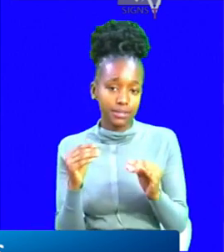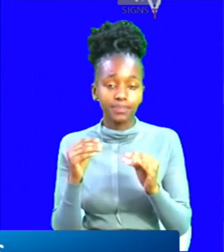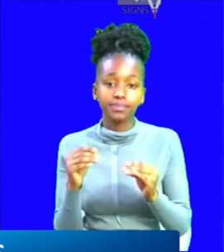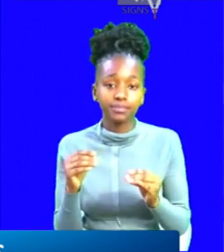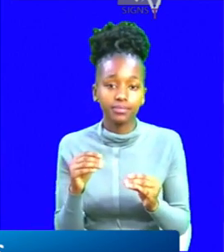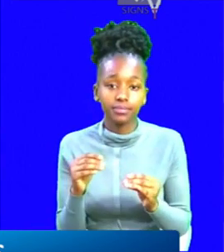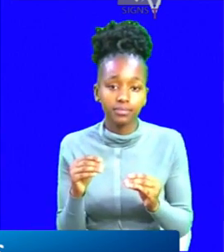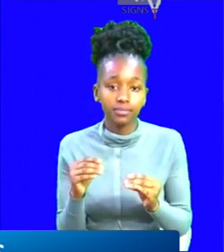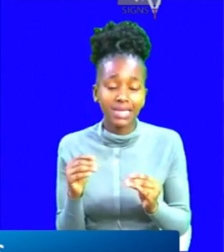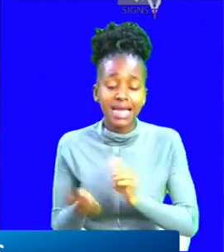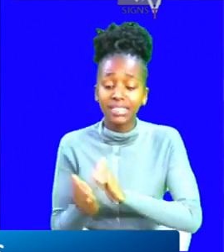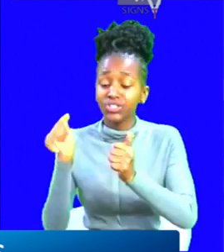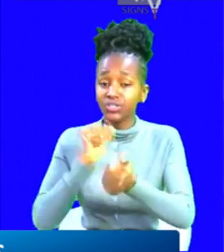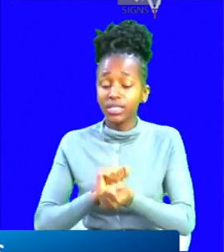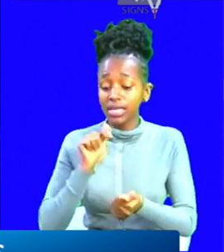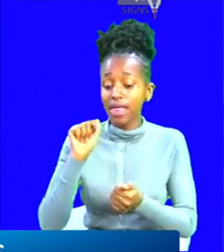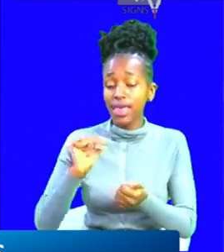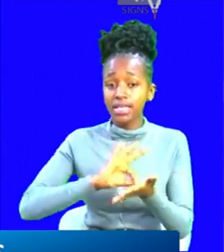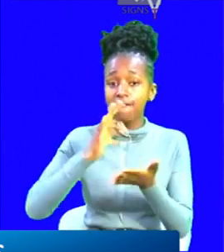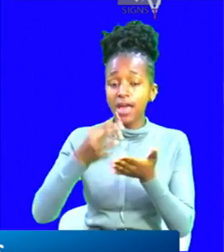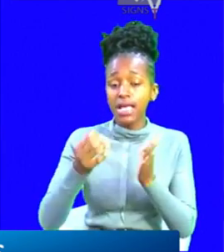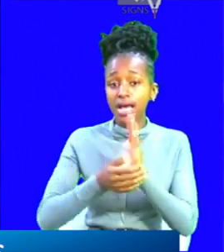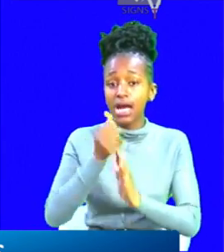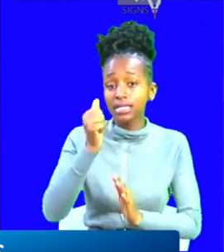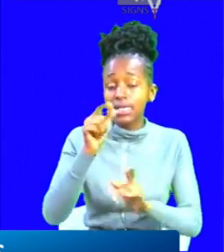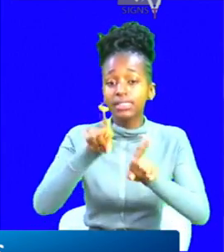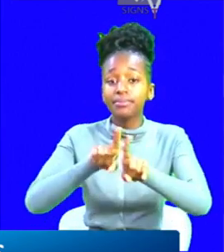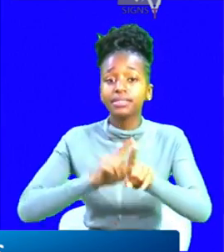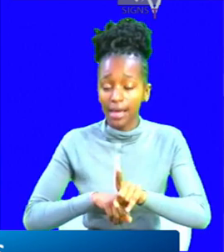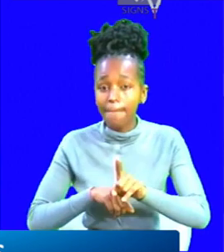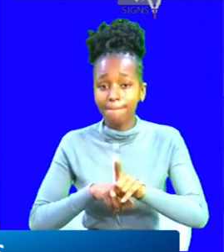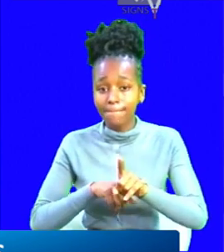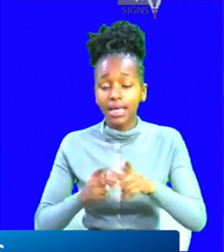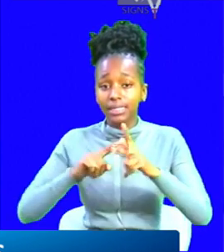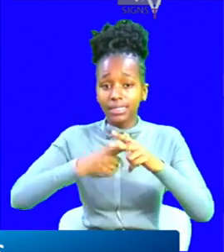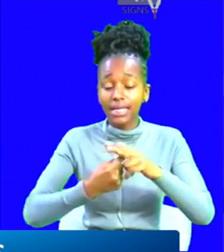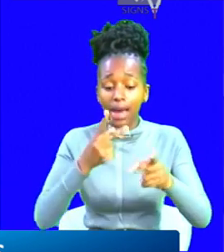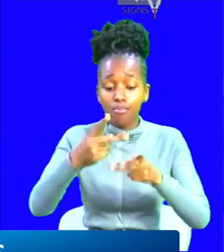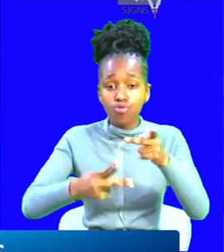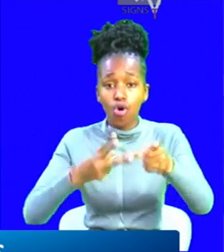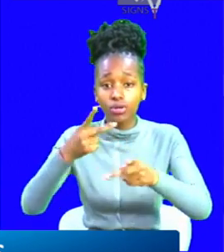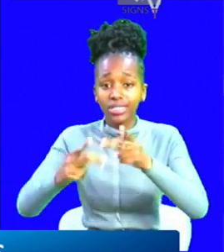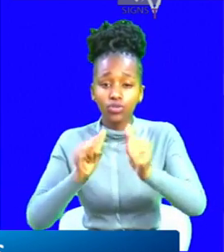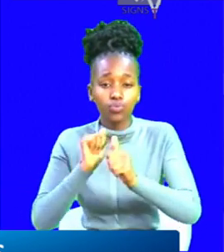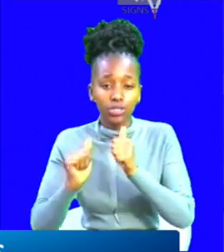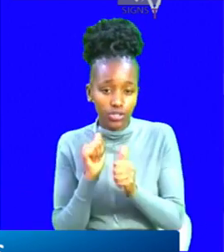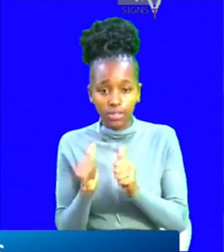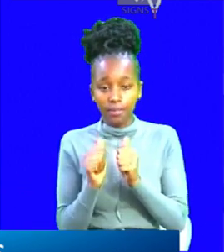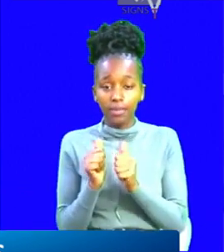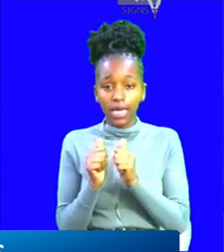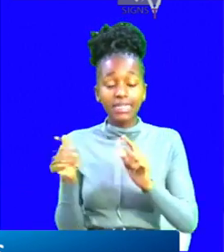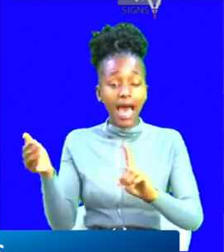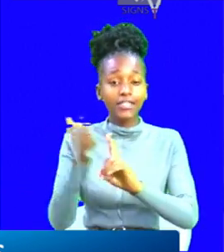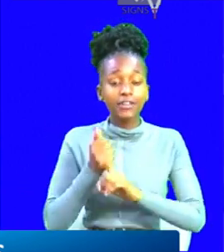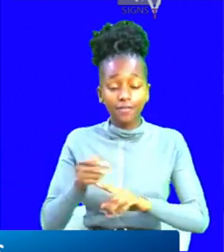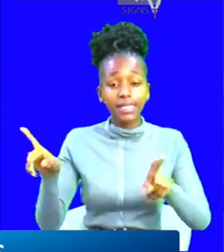repeal the Finance Act and institute a process that will seek to achieve the same goals within